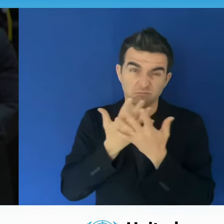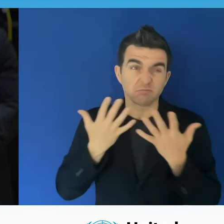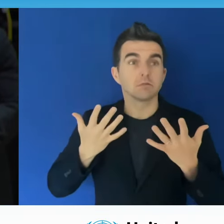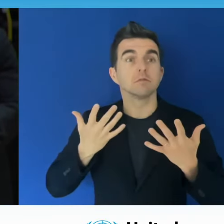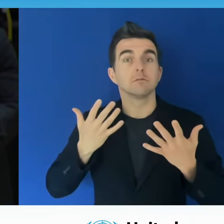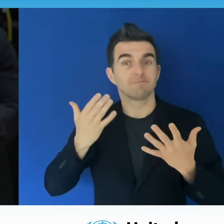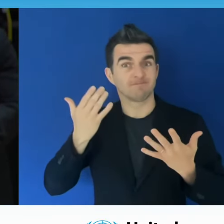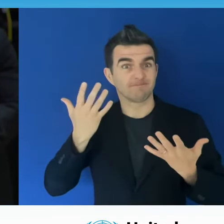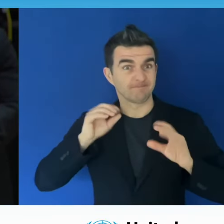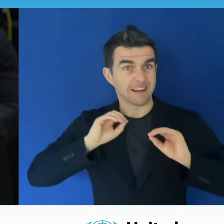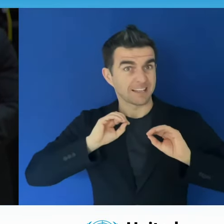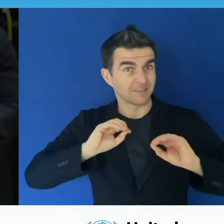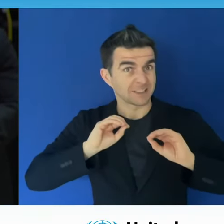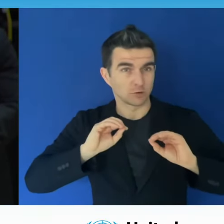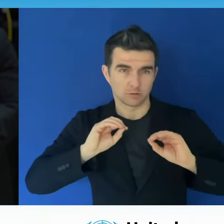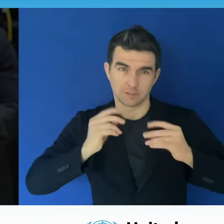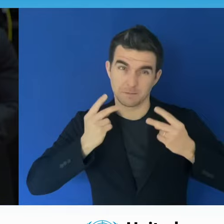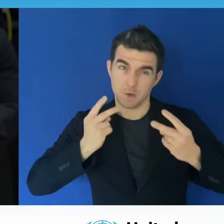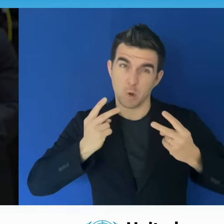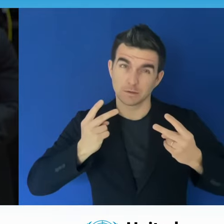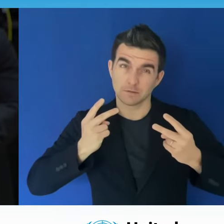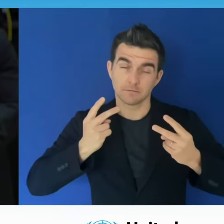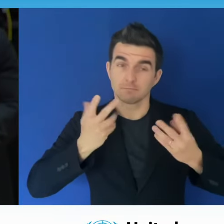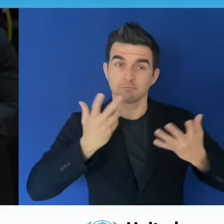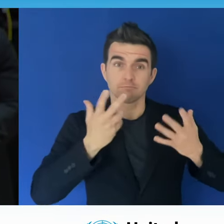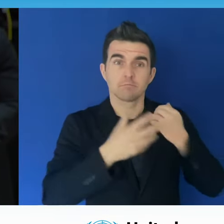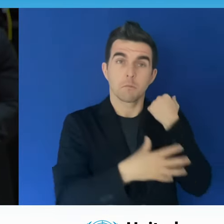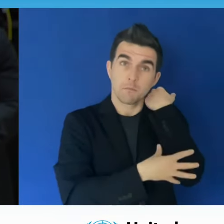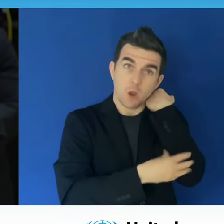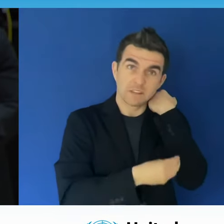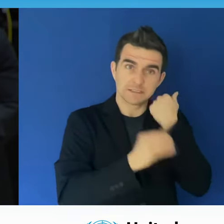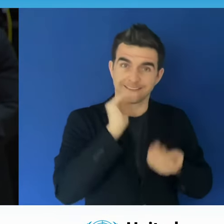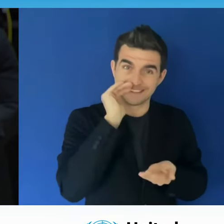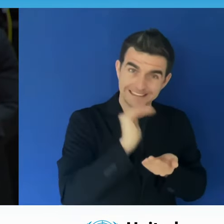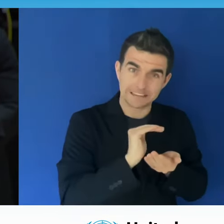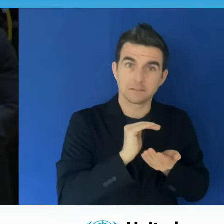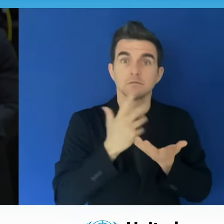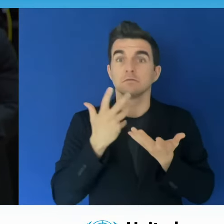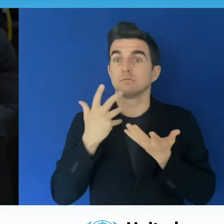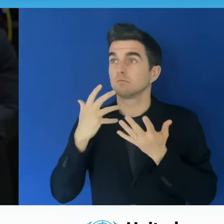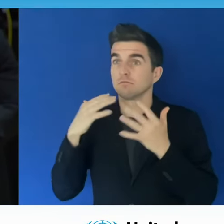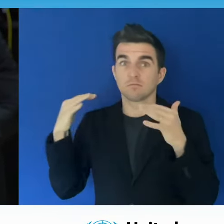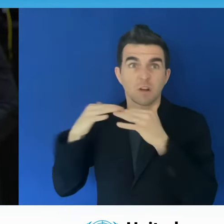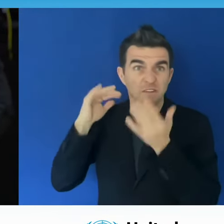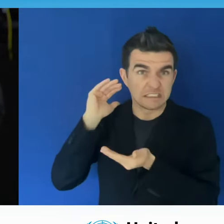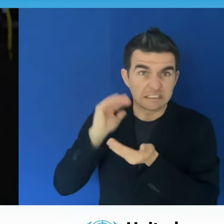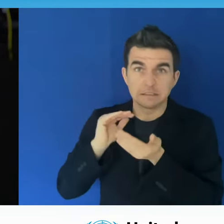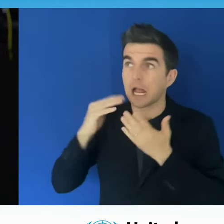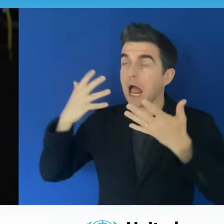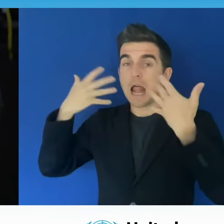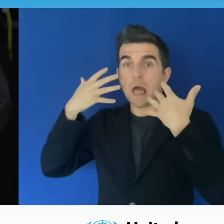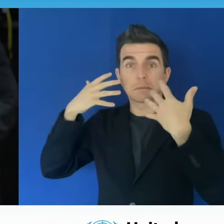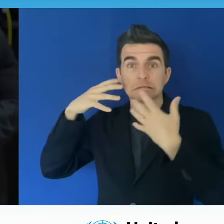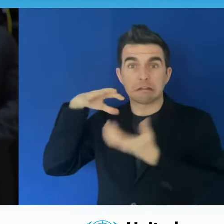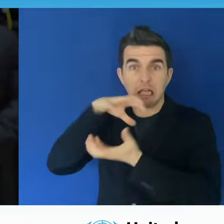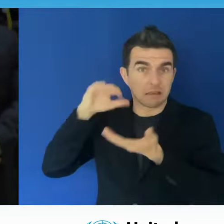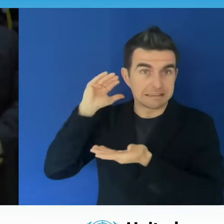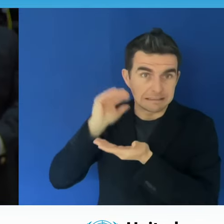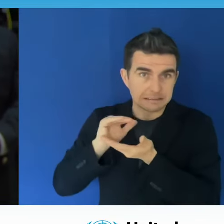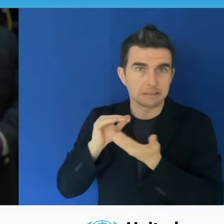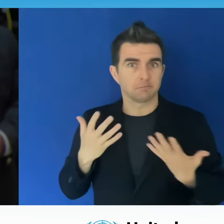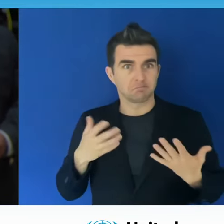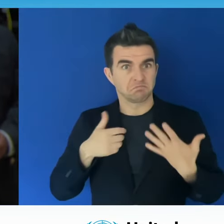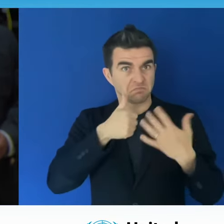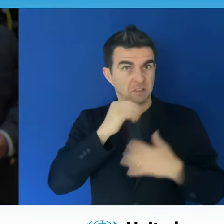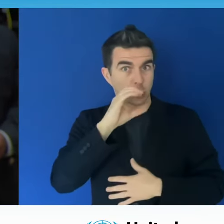civilians will be affected and are being affected by the climate change. And so far, increasing inequalities are the